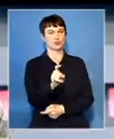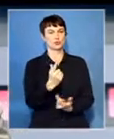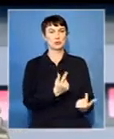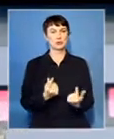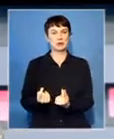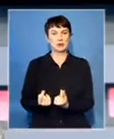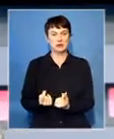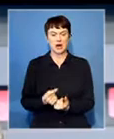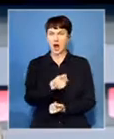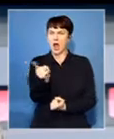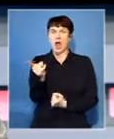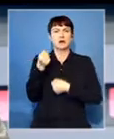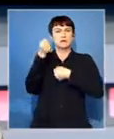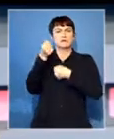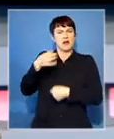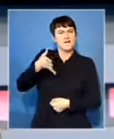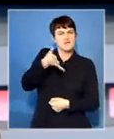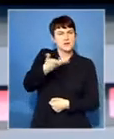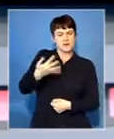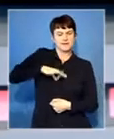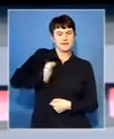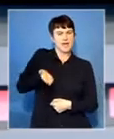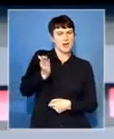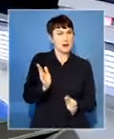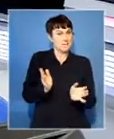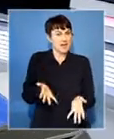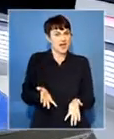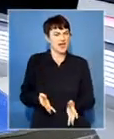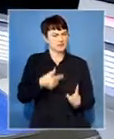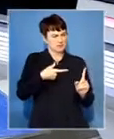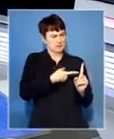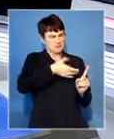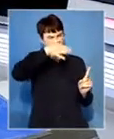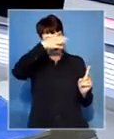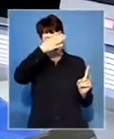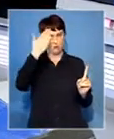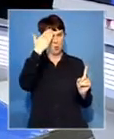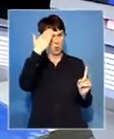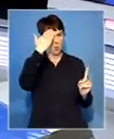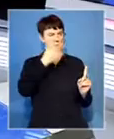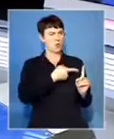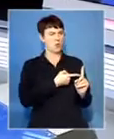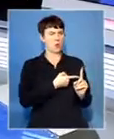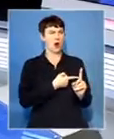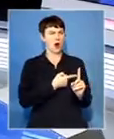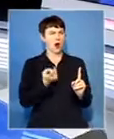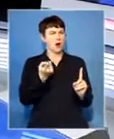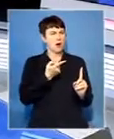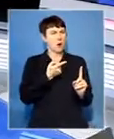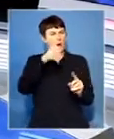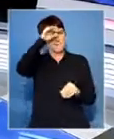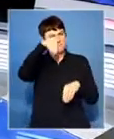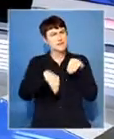As someone who has that background, that mining worker leader background, as